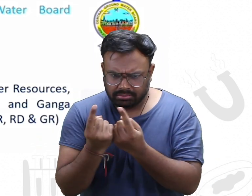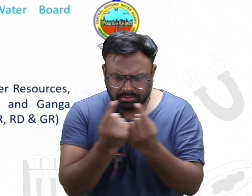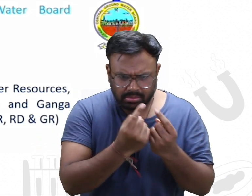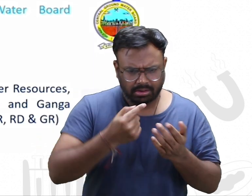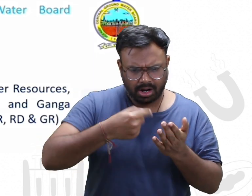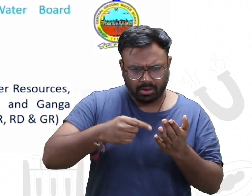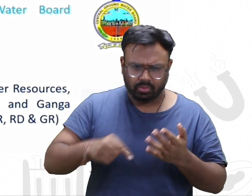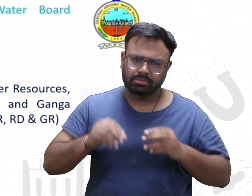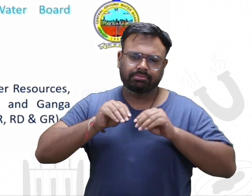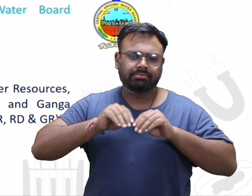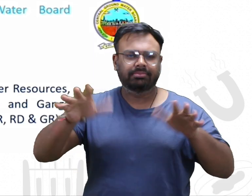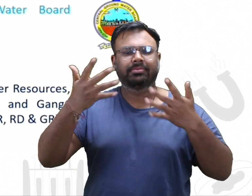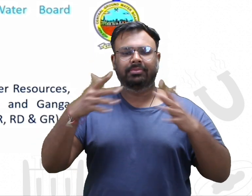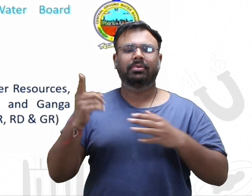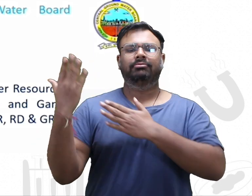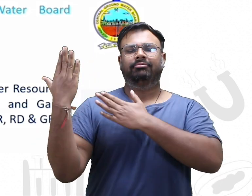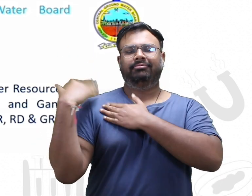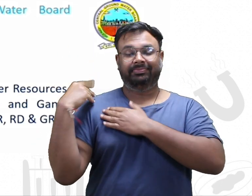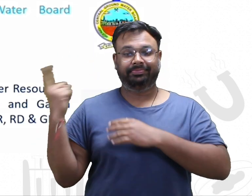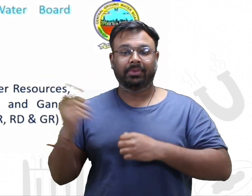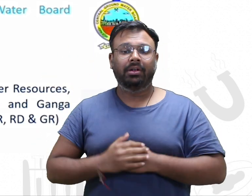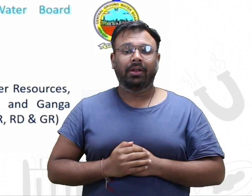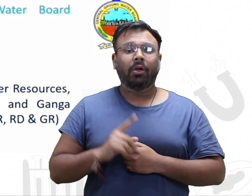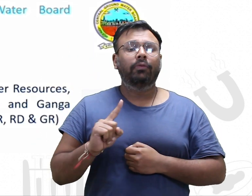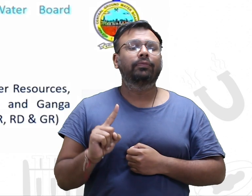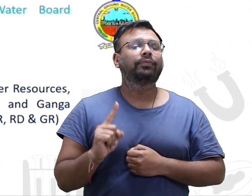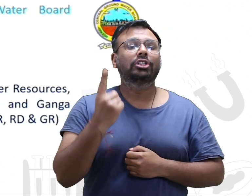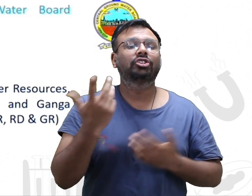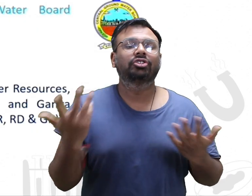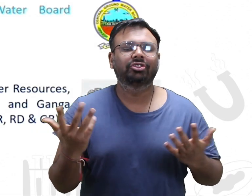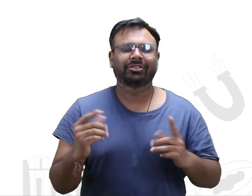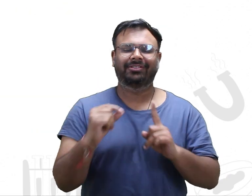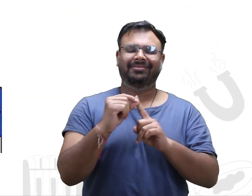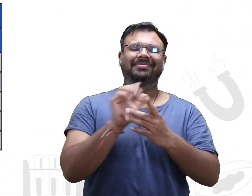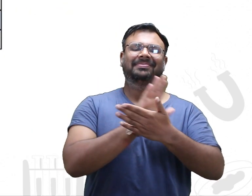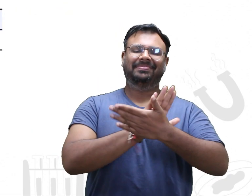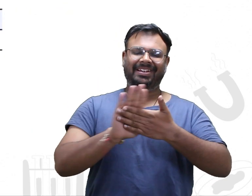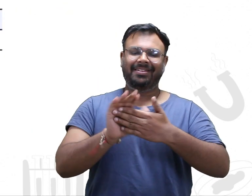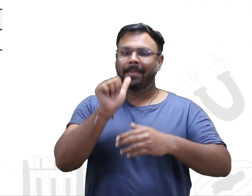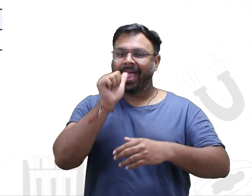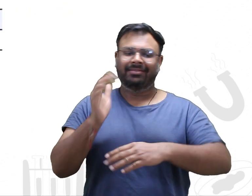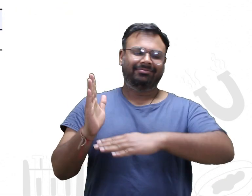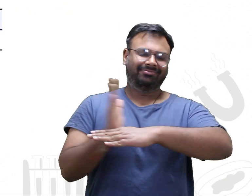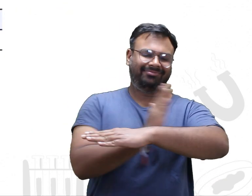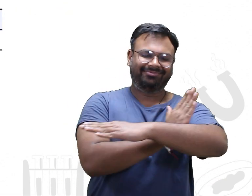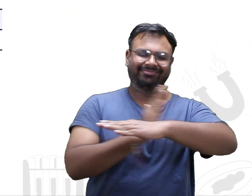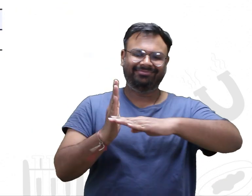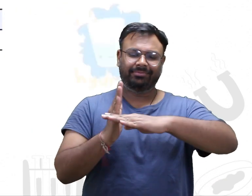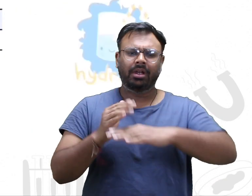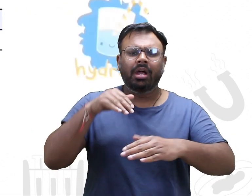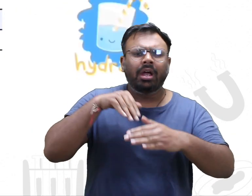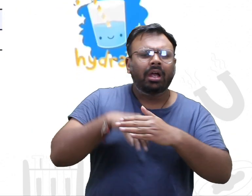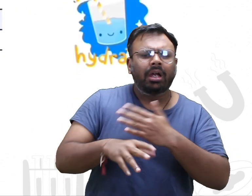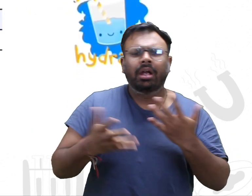Department of Water Sources, River Development, and Ganga Rejuvenation. First one is the pH of drinking water. The